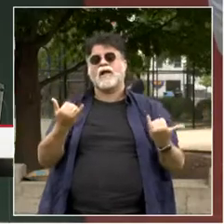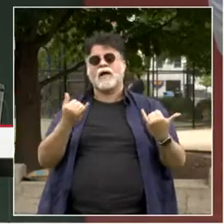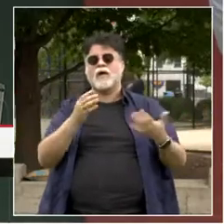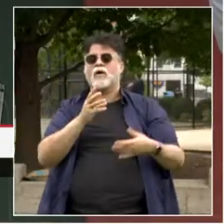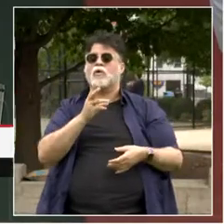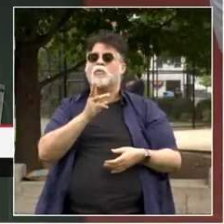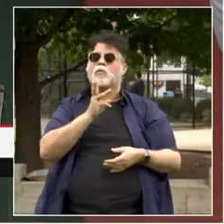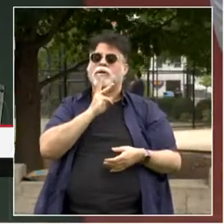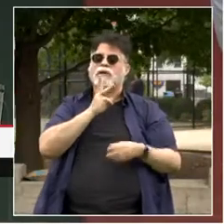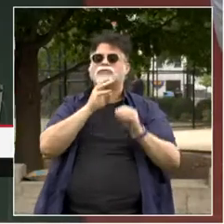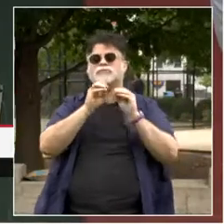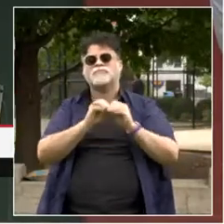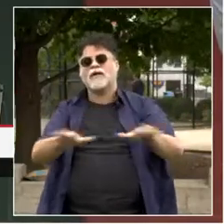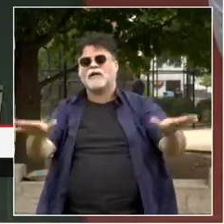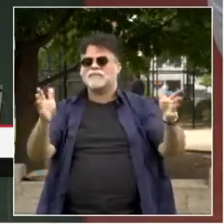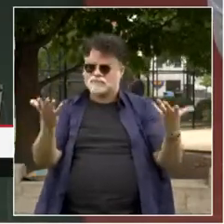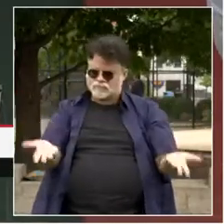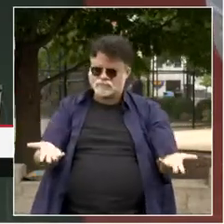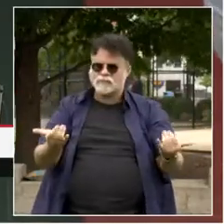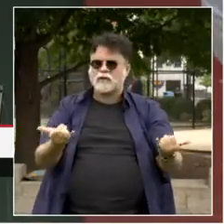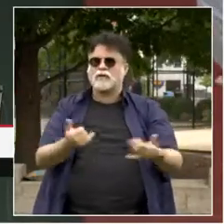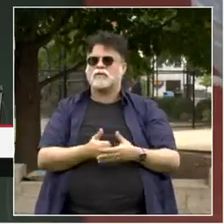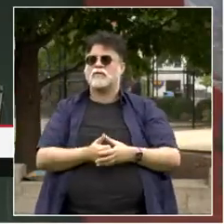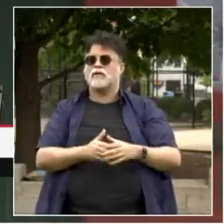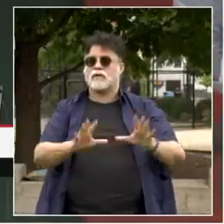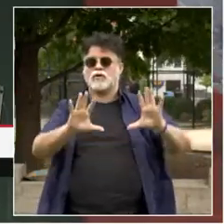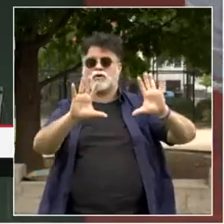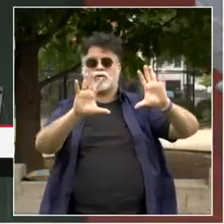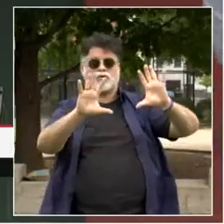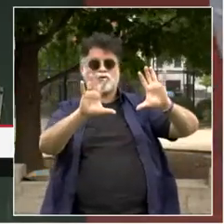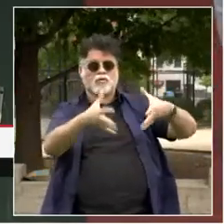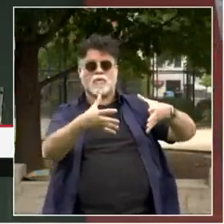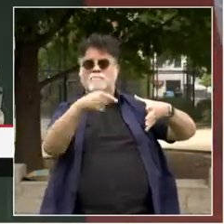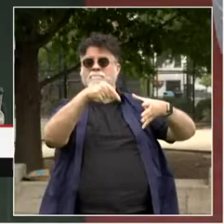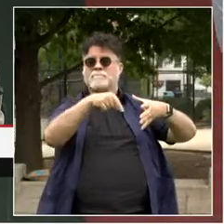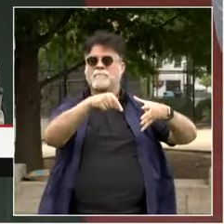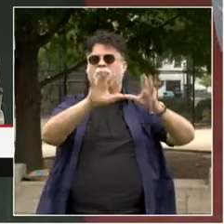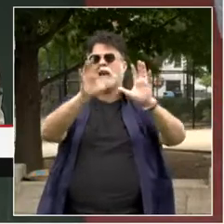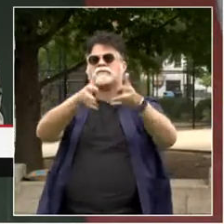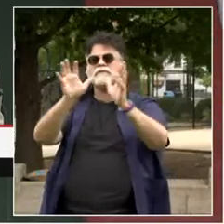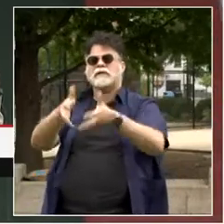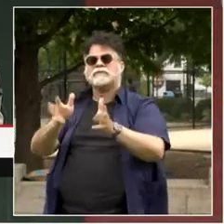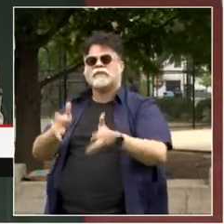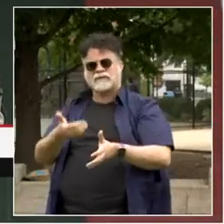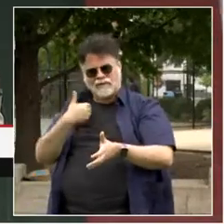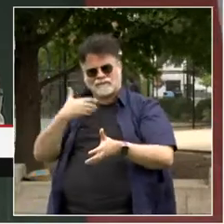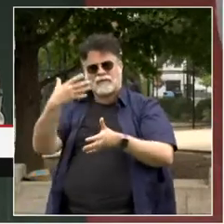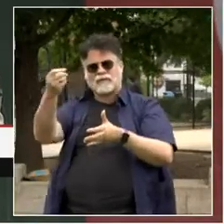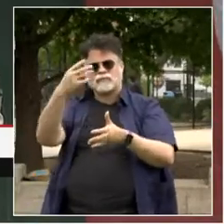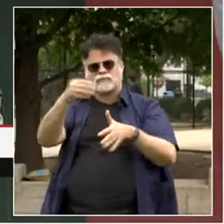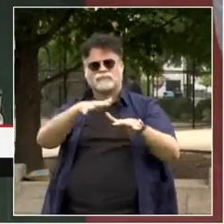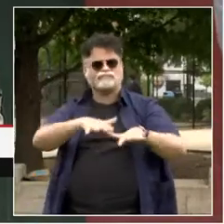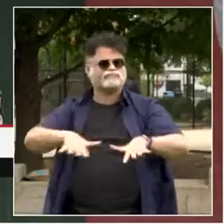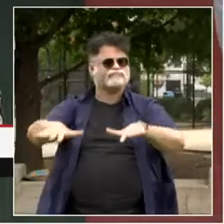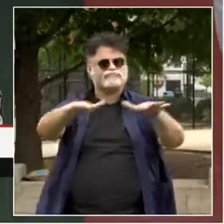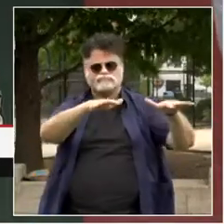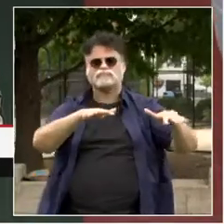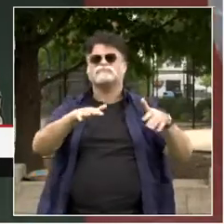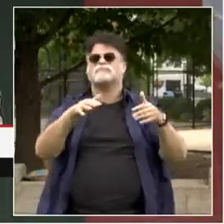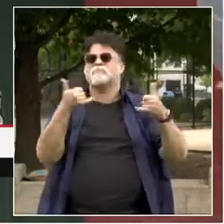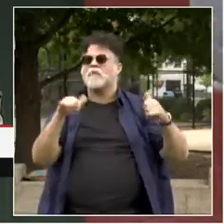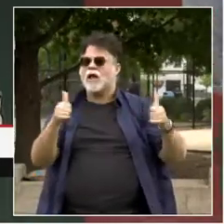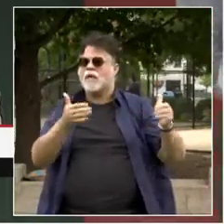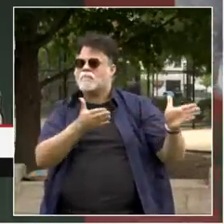and plenty of outdoor open space. And part of what makes this project unique is that it will include a